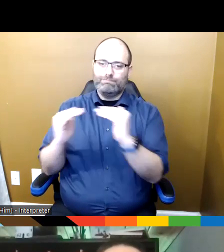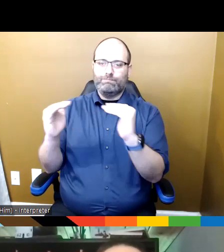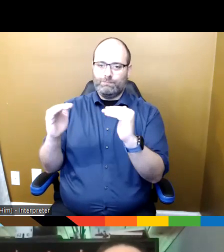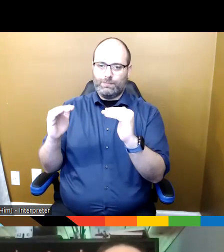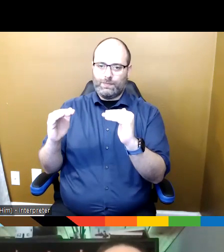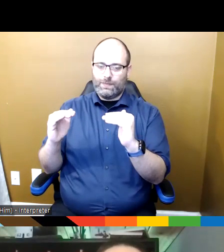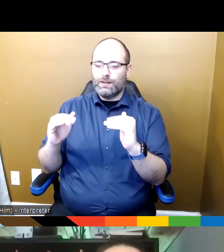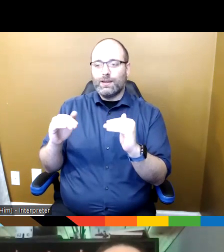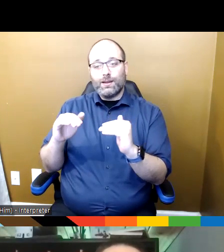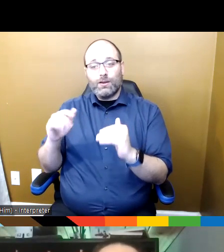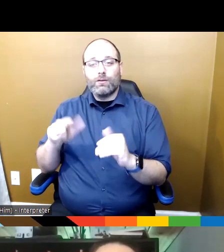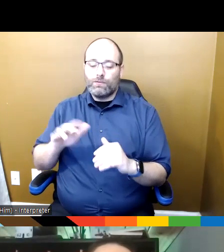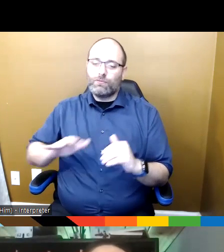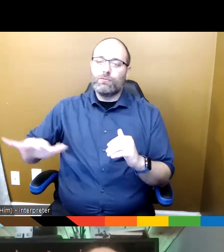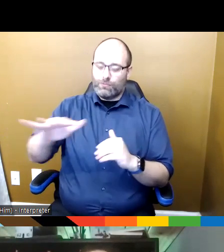Pride was a riot.